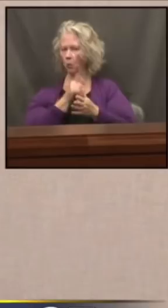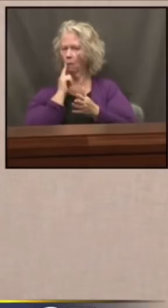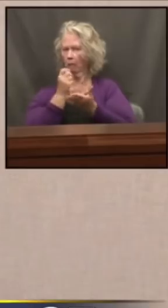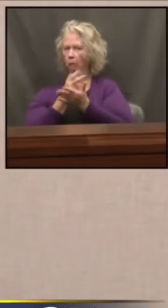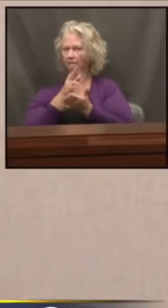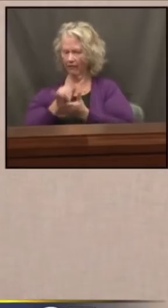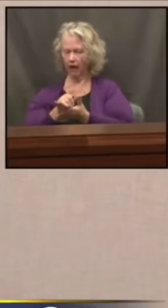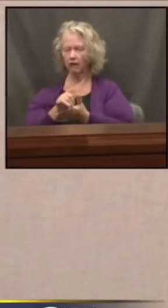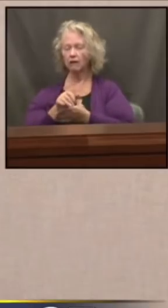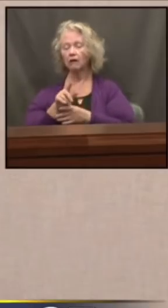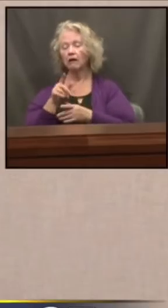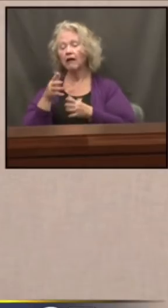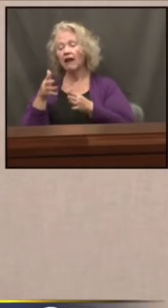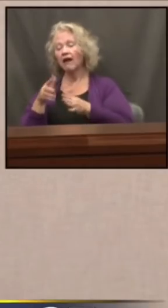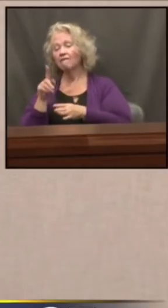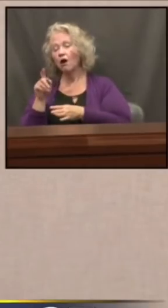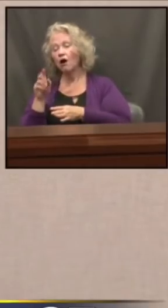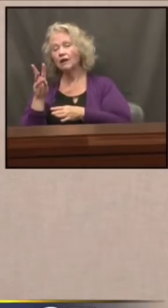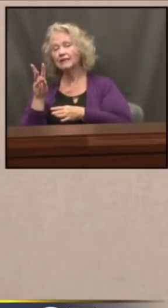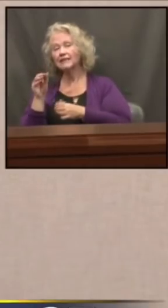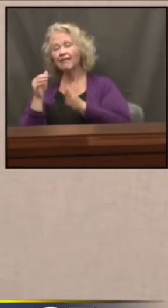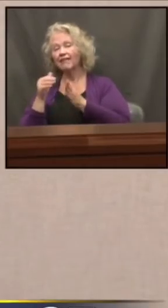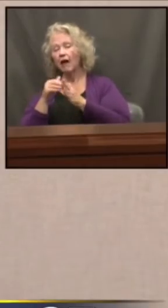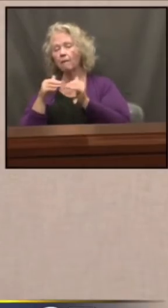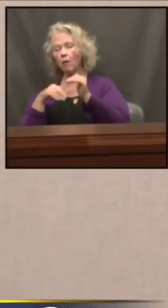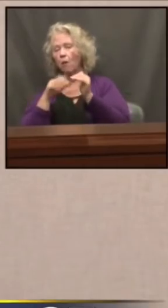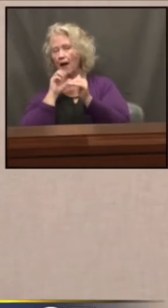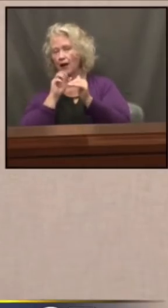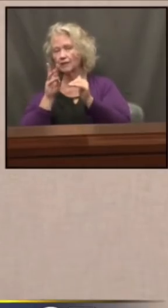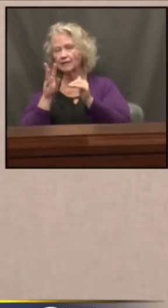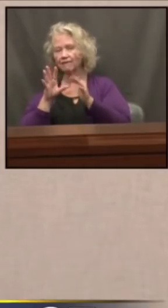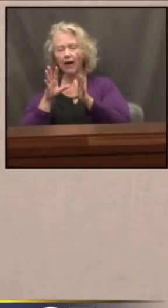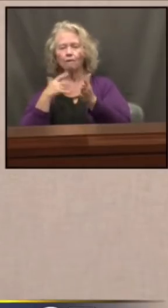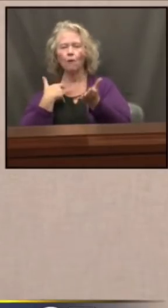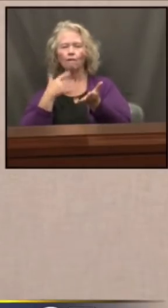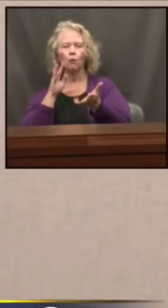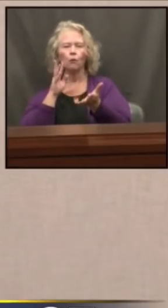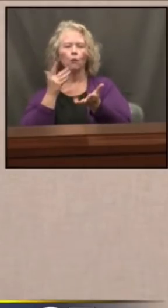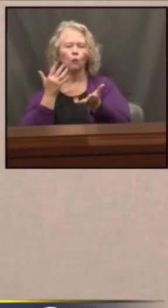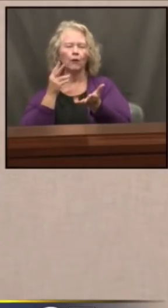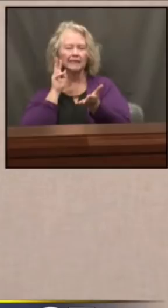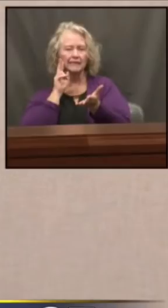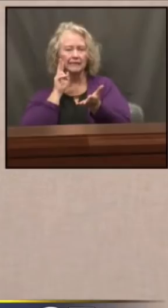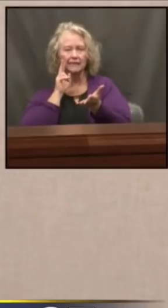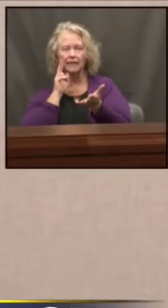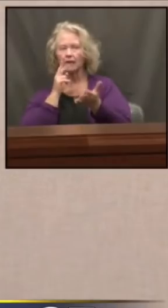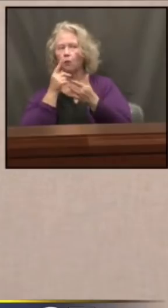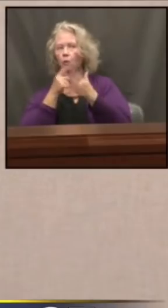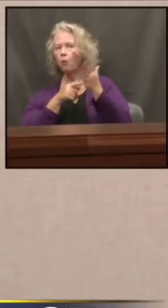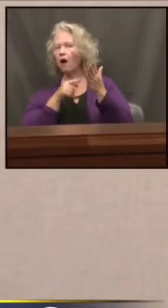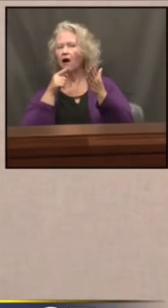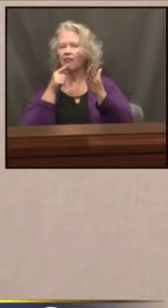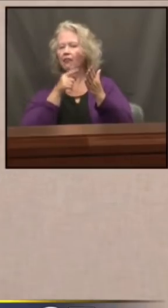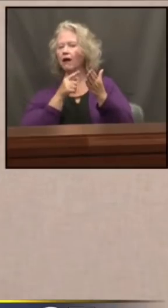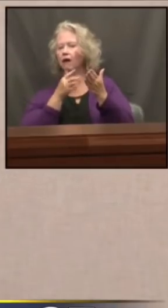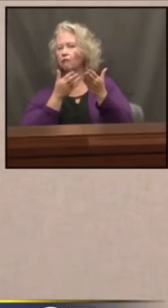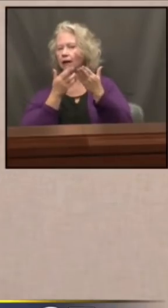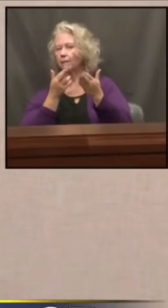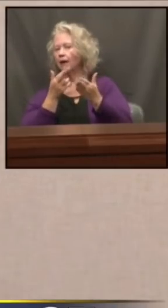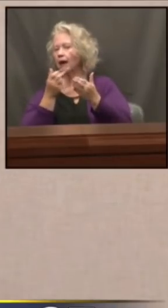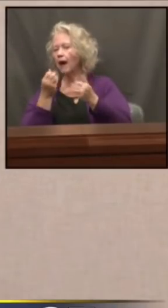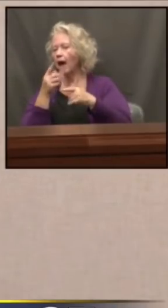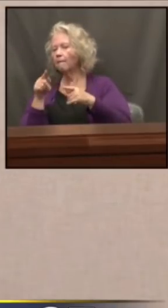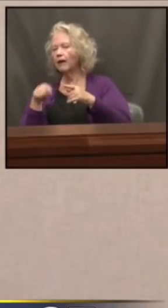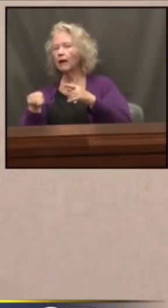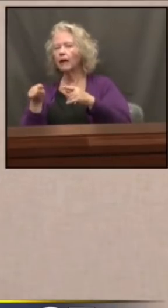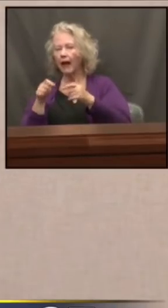other 160,000 are under the age of 65, so we're going to have to wait and see the additional details that come out of the ACIP meeting that's ongoing now, how many of them are